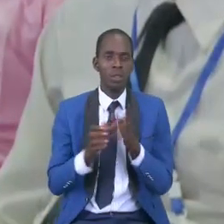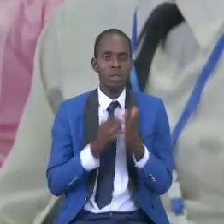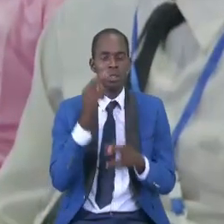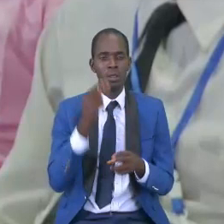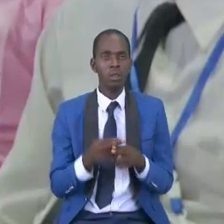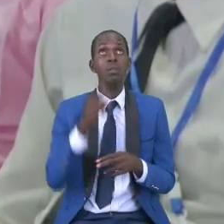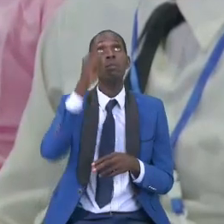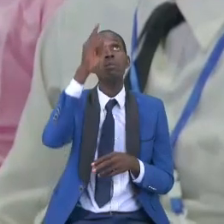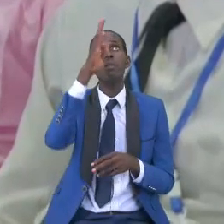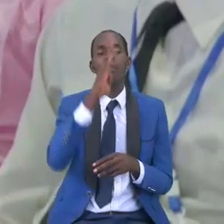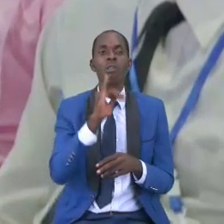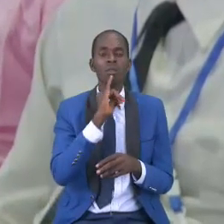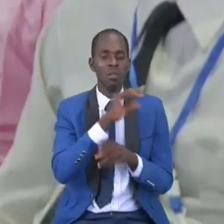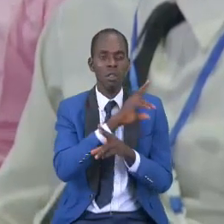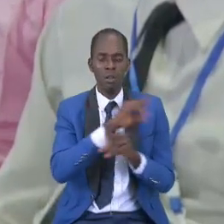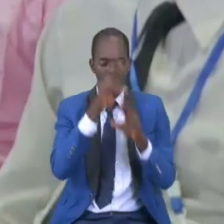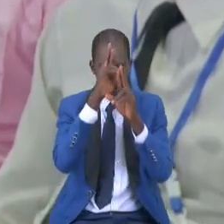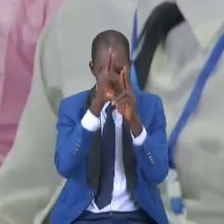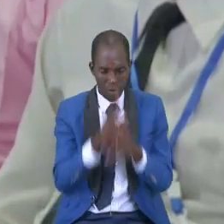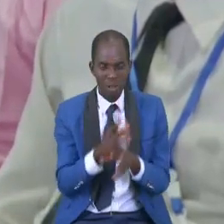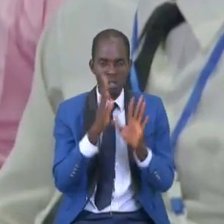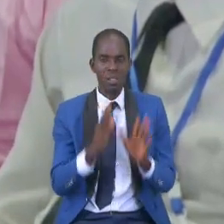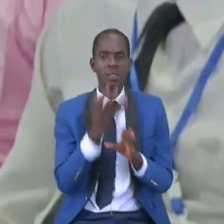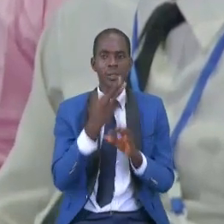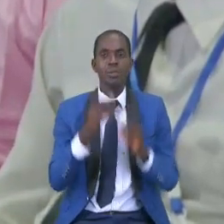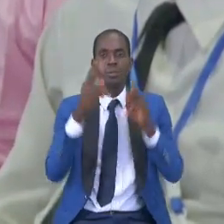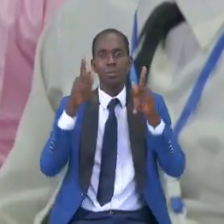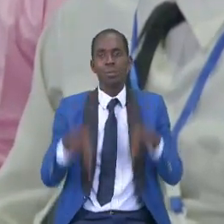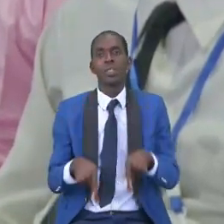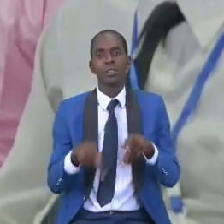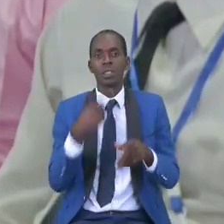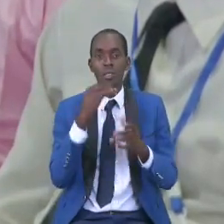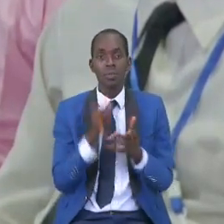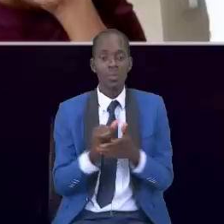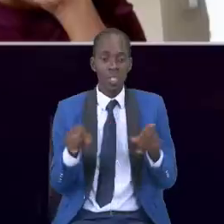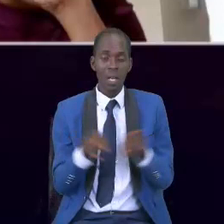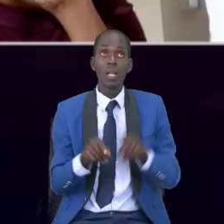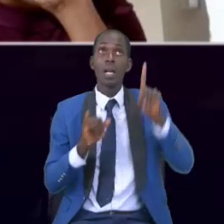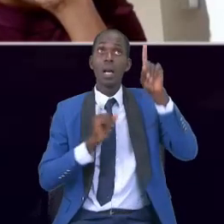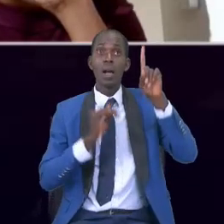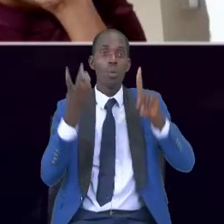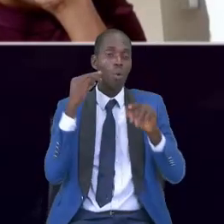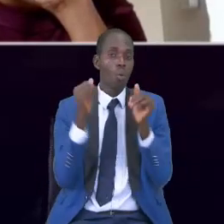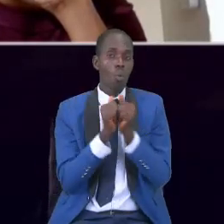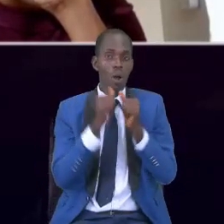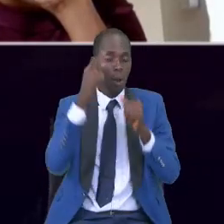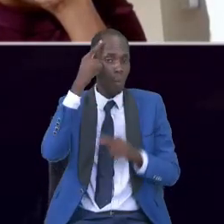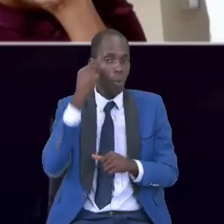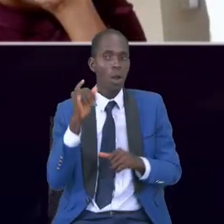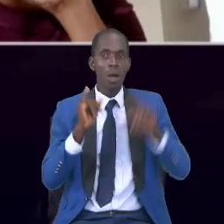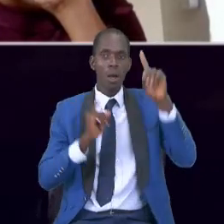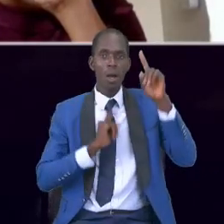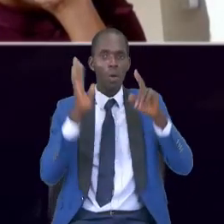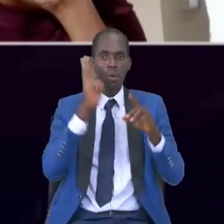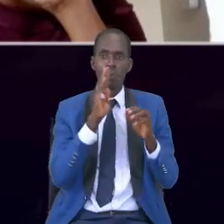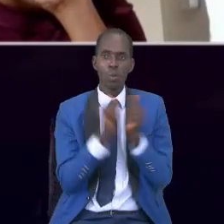is no respecter of persons. He told Joshua, as I was with Moses, I'll be with you. And then for